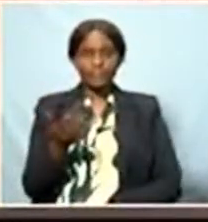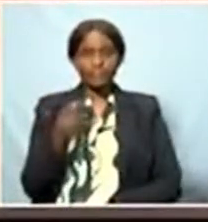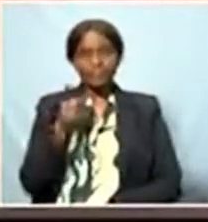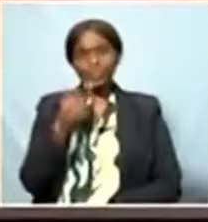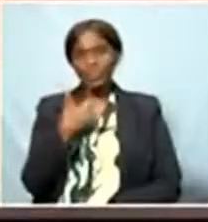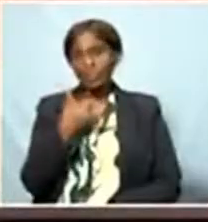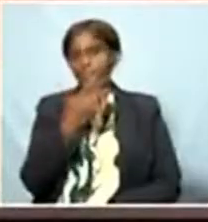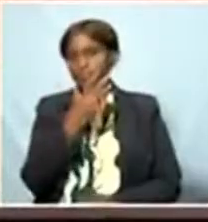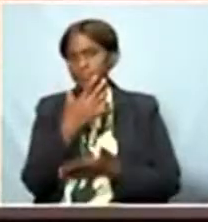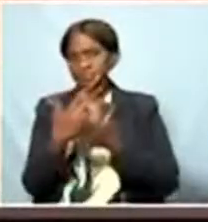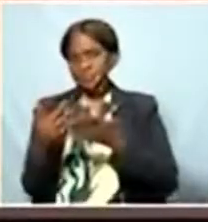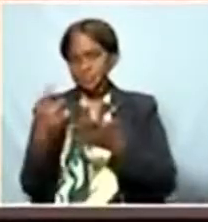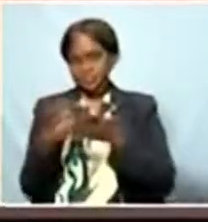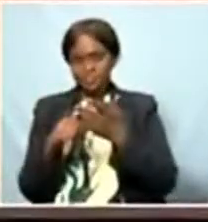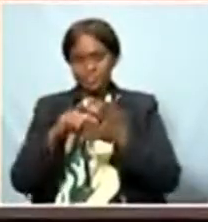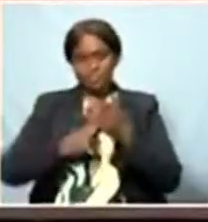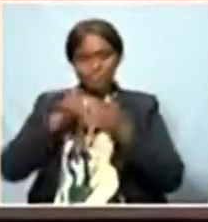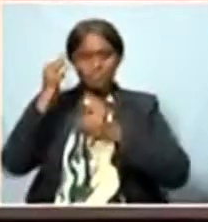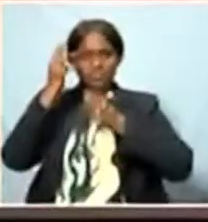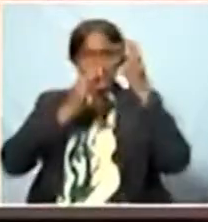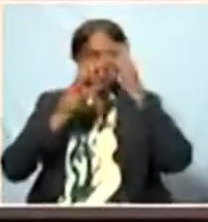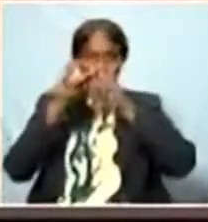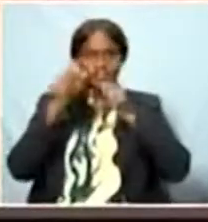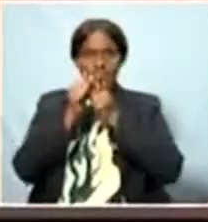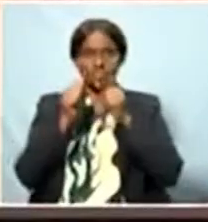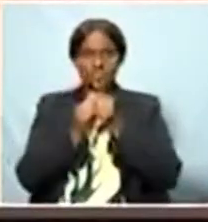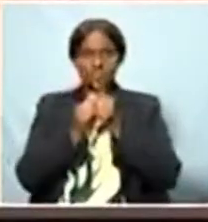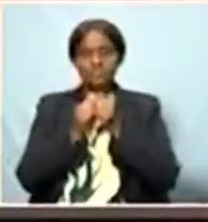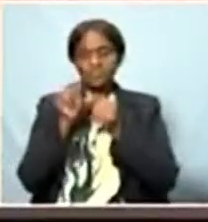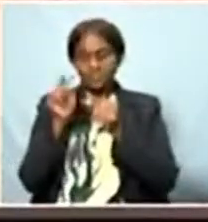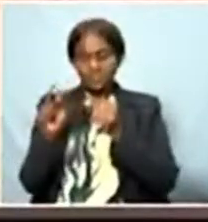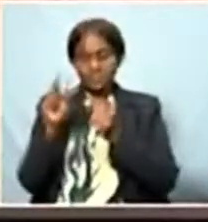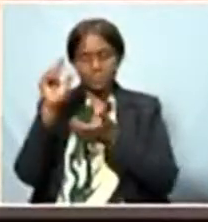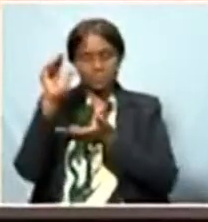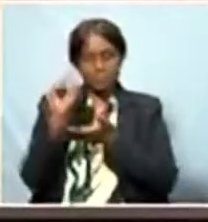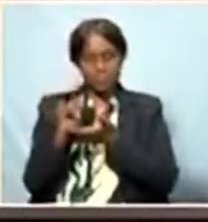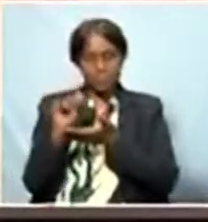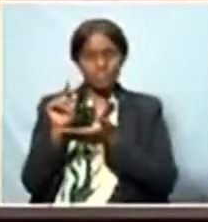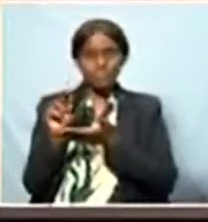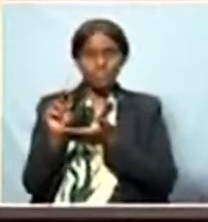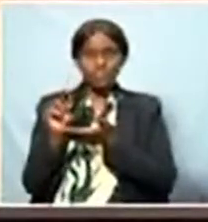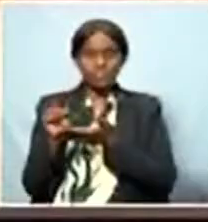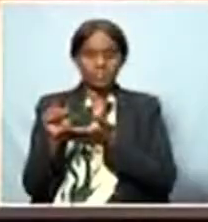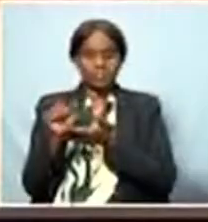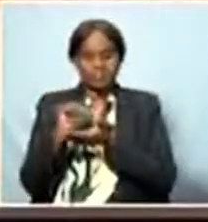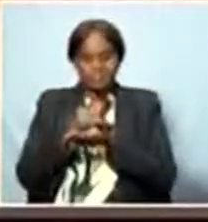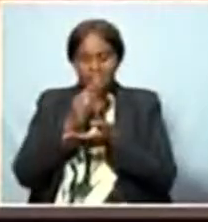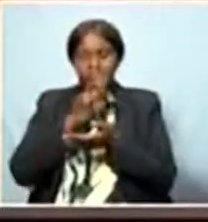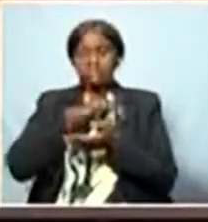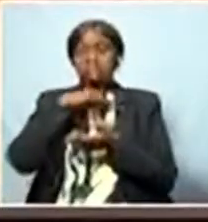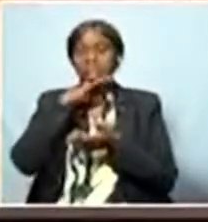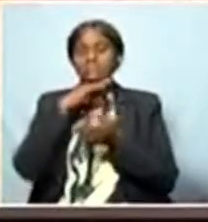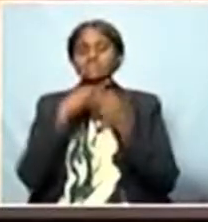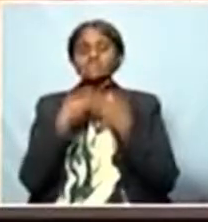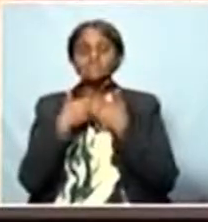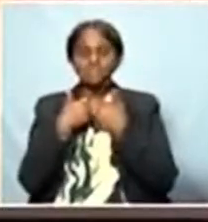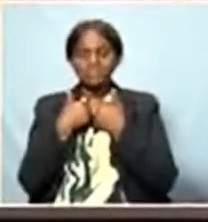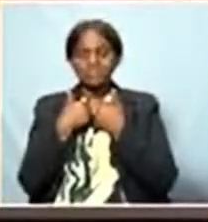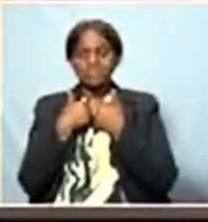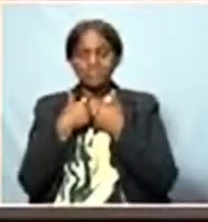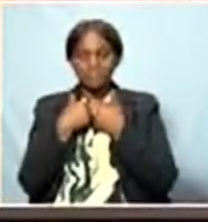something that we need to worry about when it came to that reduction? And then have we sufficiently